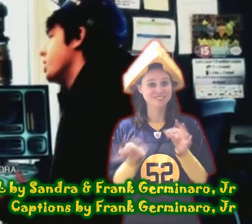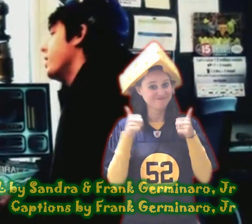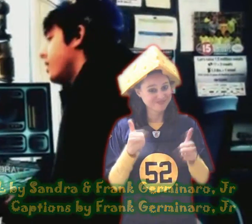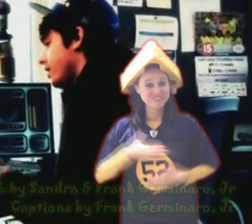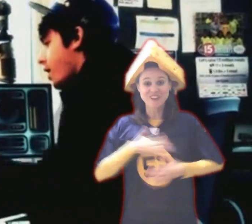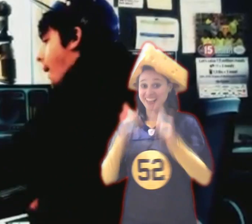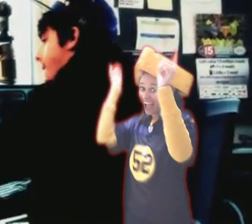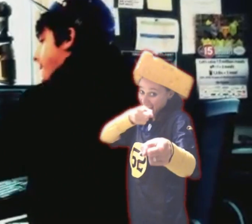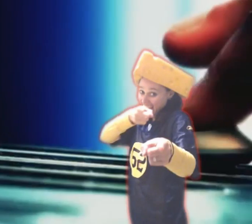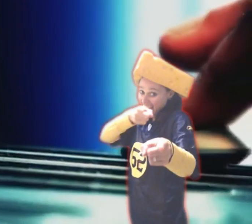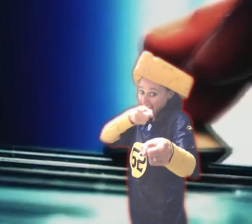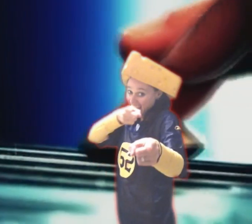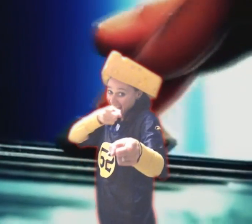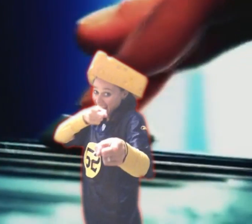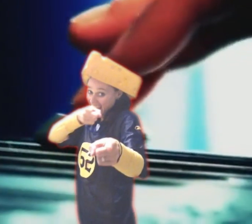Cheesehead. Enjoy.